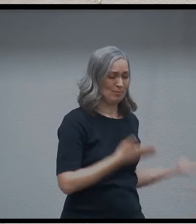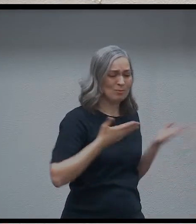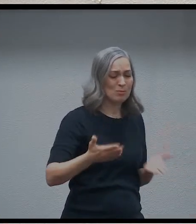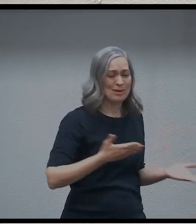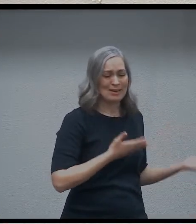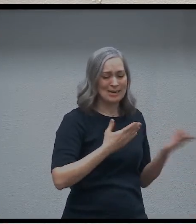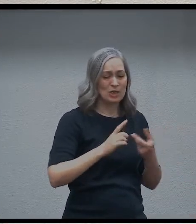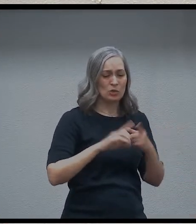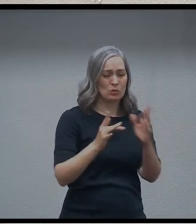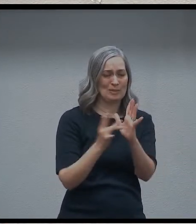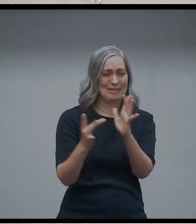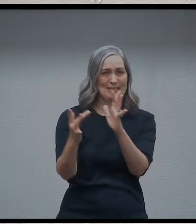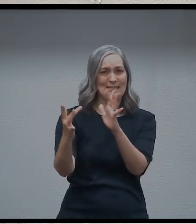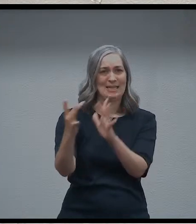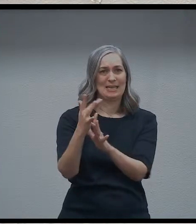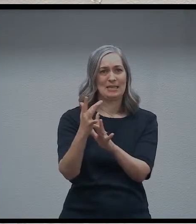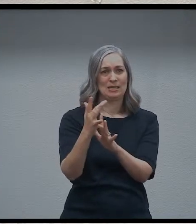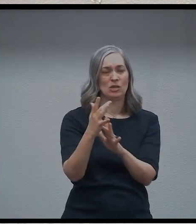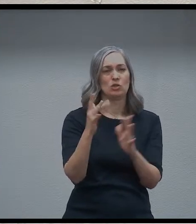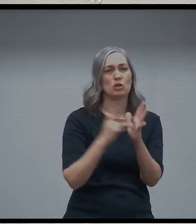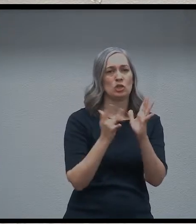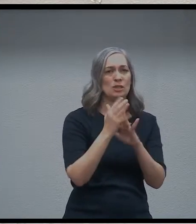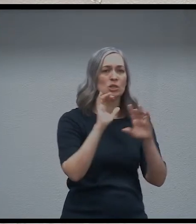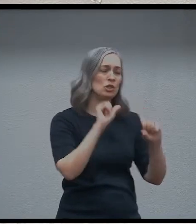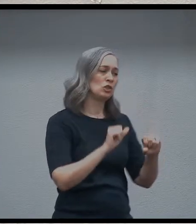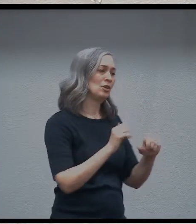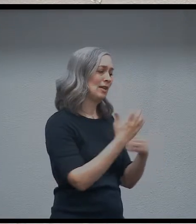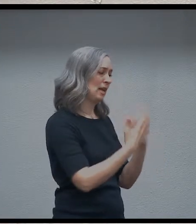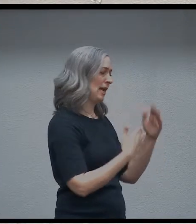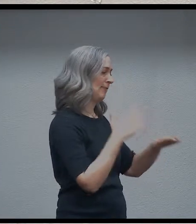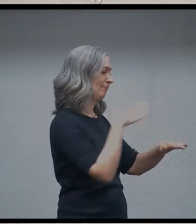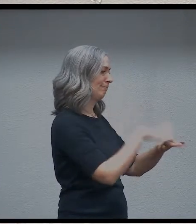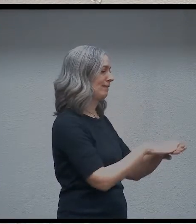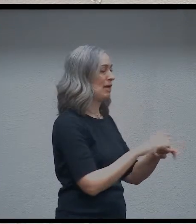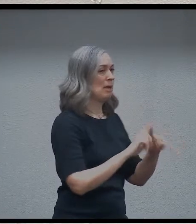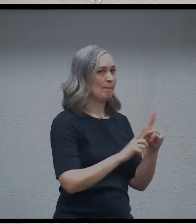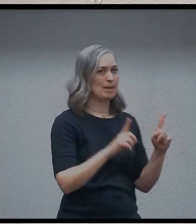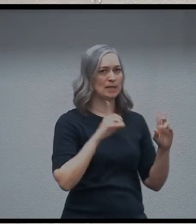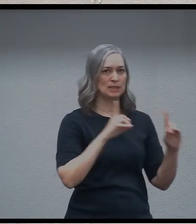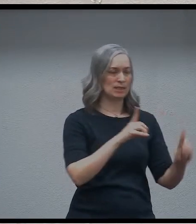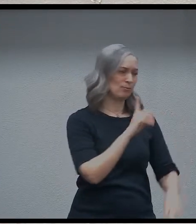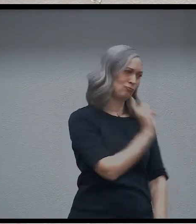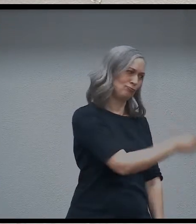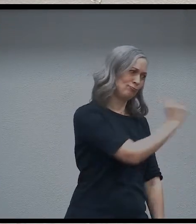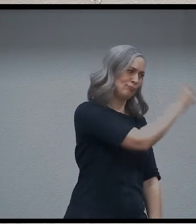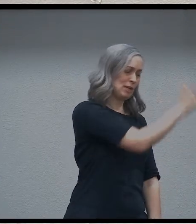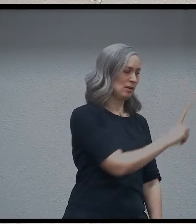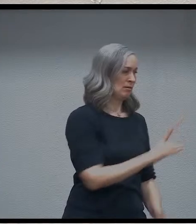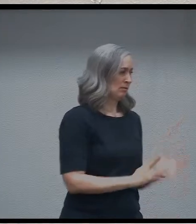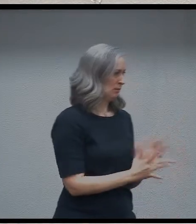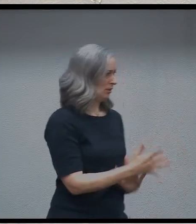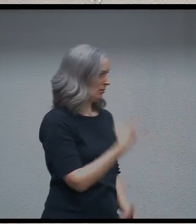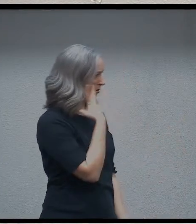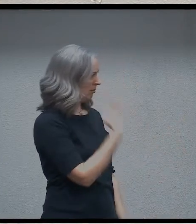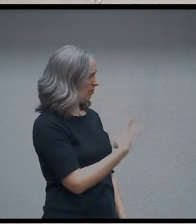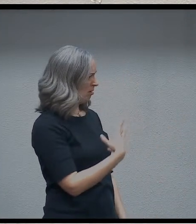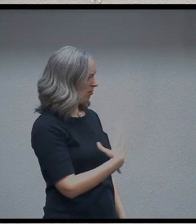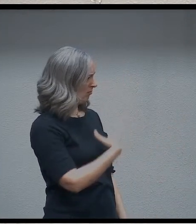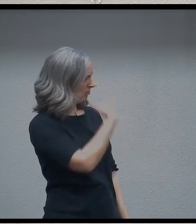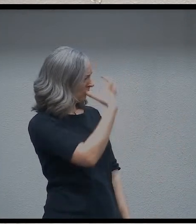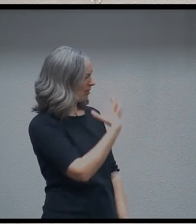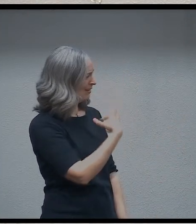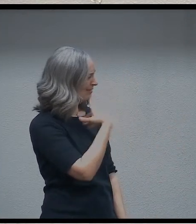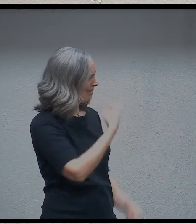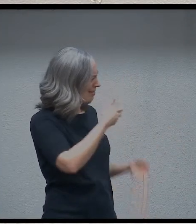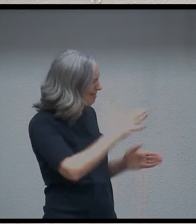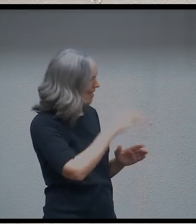to place his hands on them, but the disciples rebuked them. And when Jesus saw this, he was indignant, and he said to them, let the